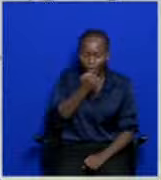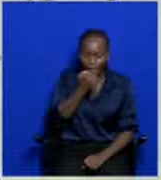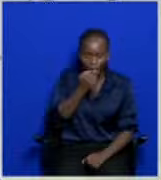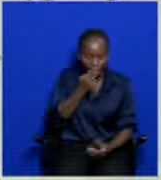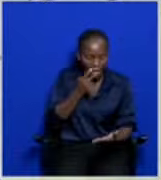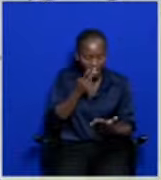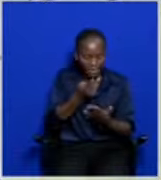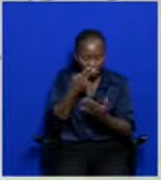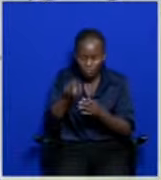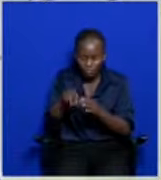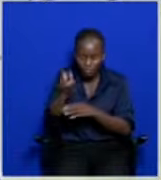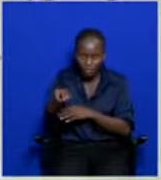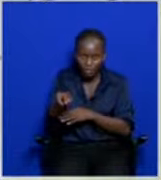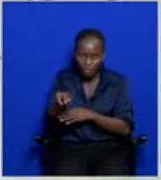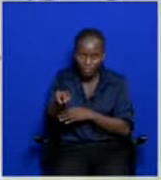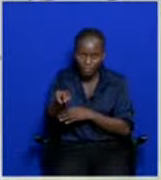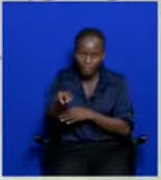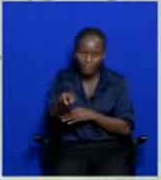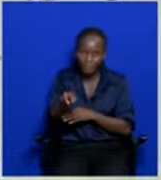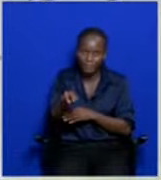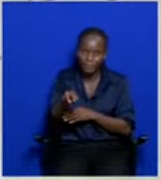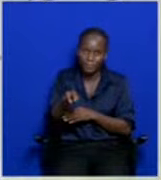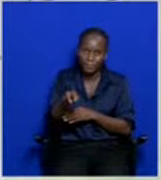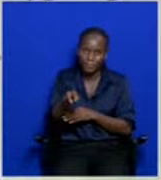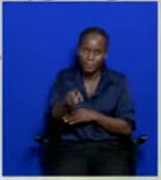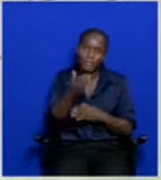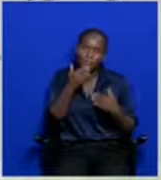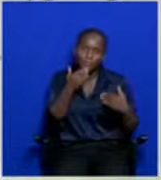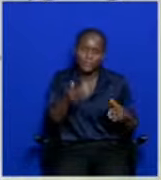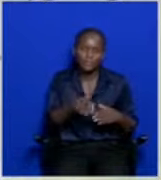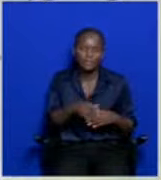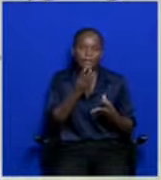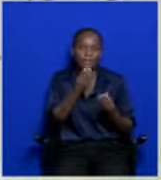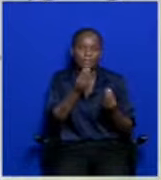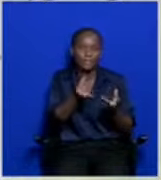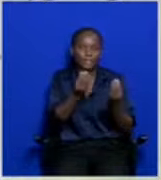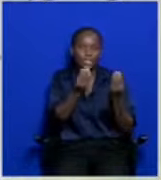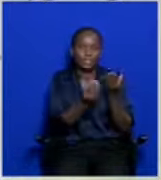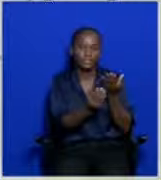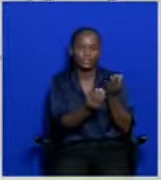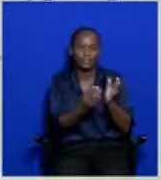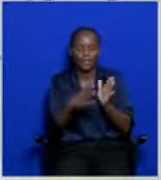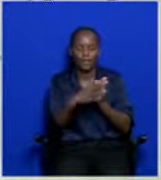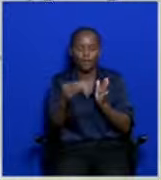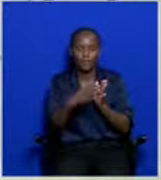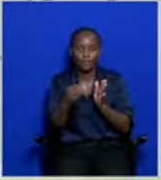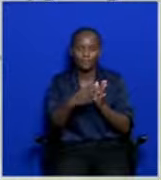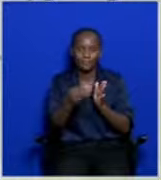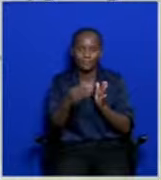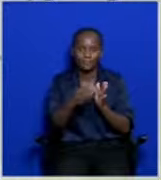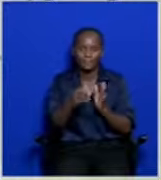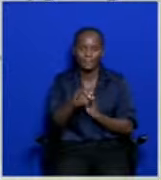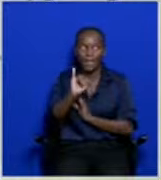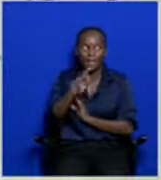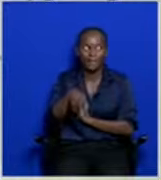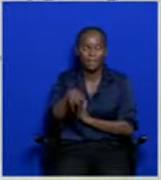Let me start there. Please find attached the original contents of IPID, a case docket